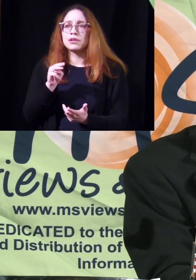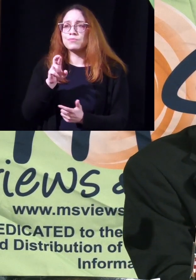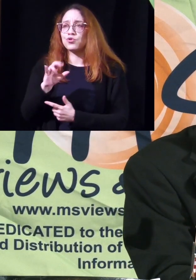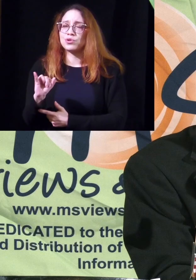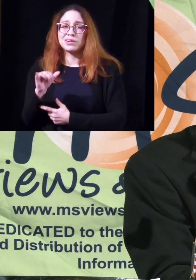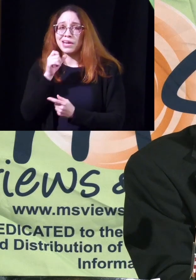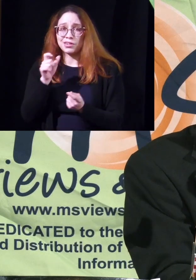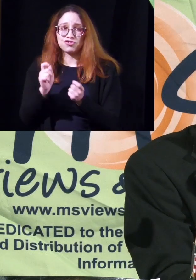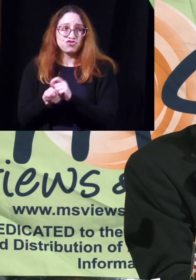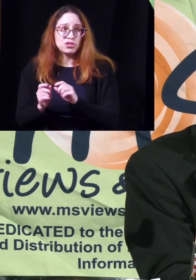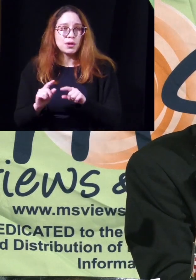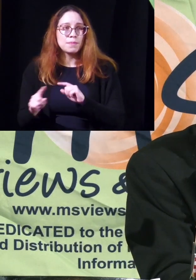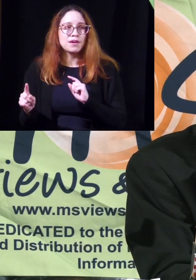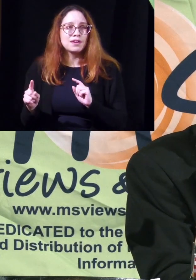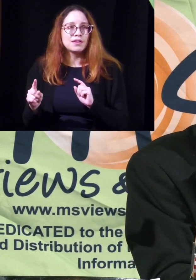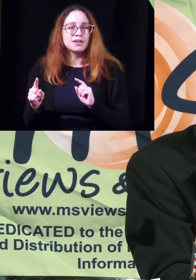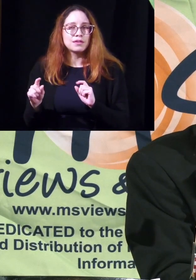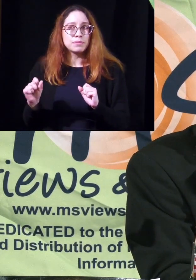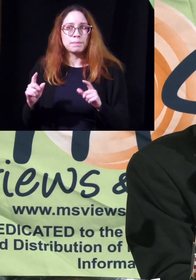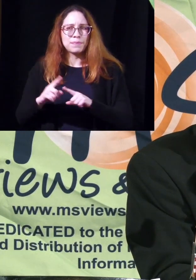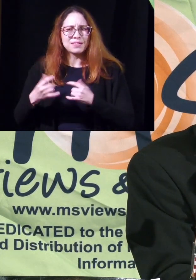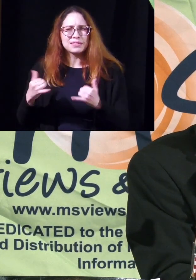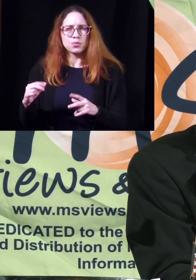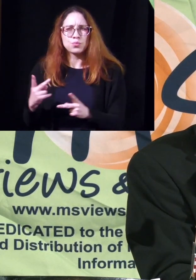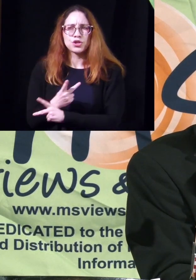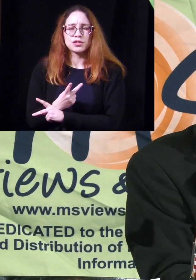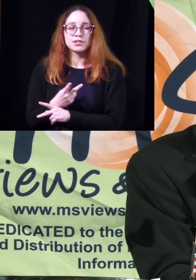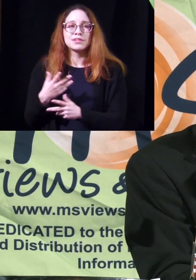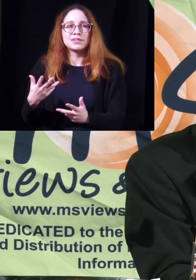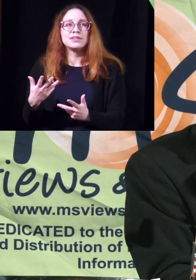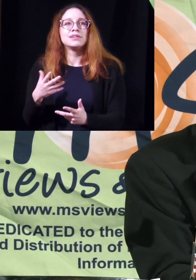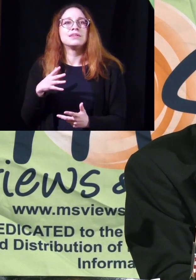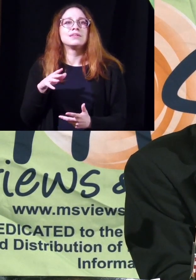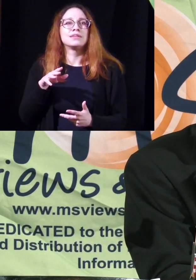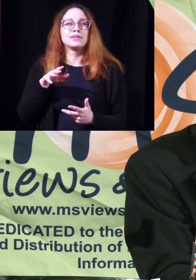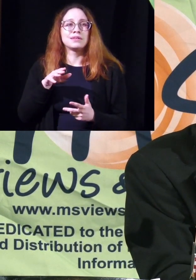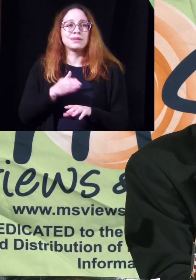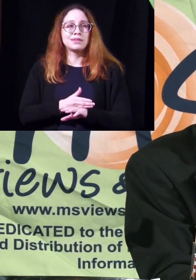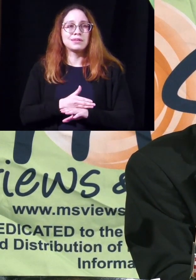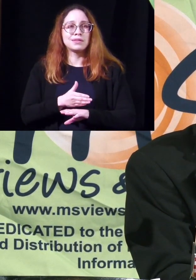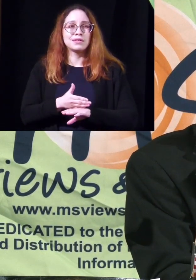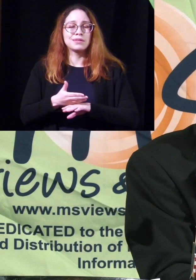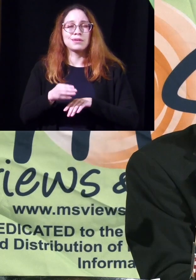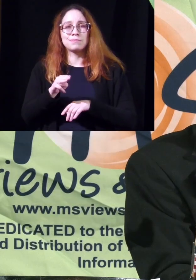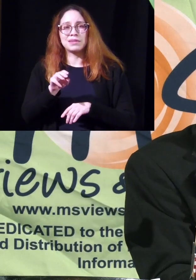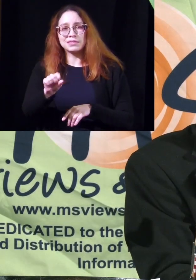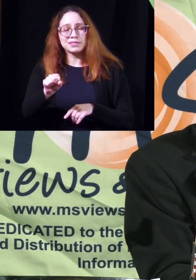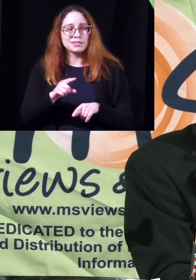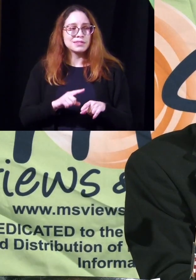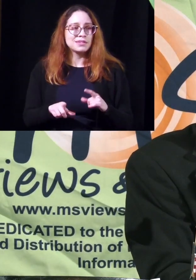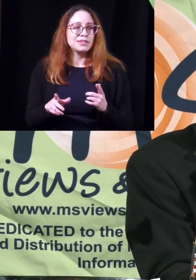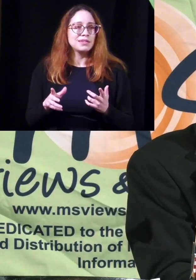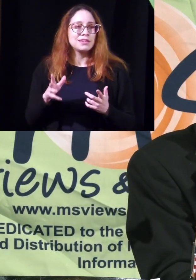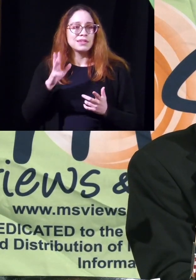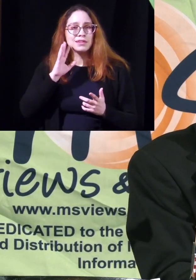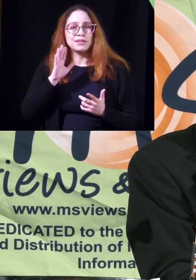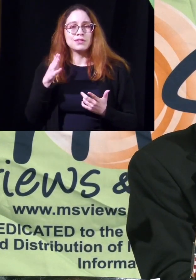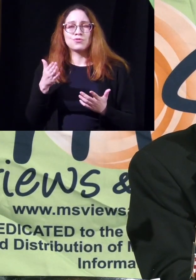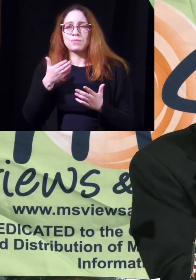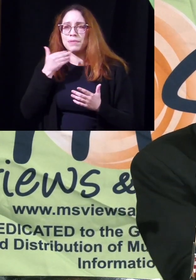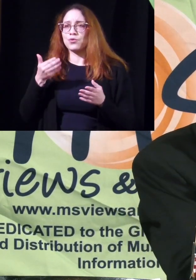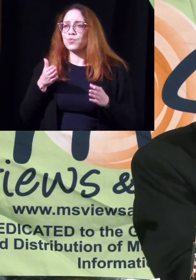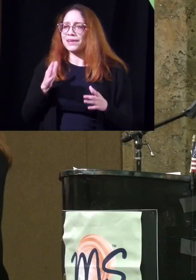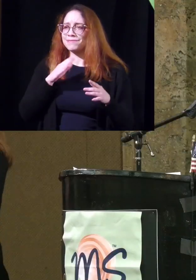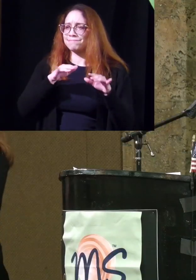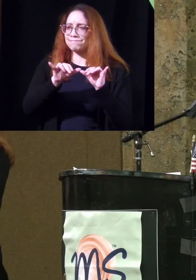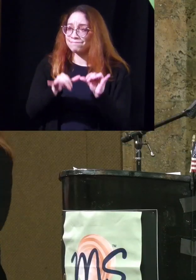hasn't changed, but you're getting worse. Smoldering MS, progression without a relapse. And so are there better ways for us to measure this?